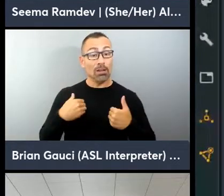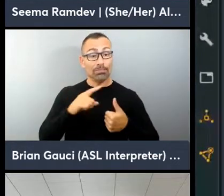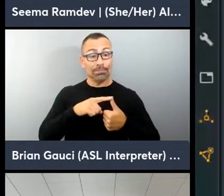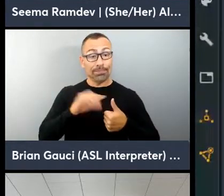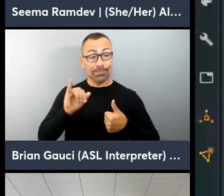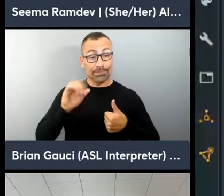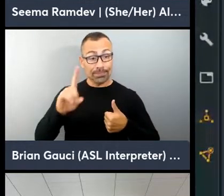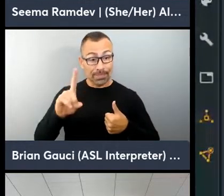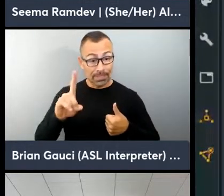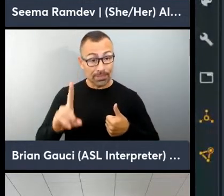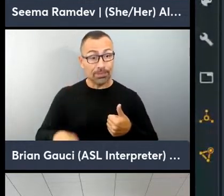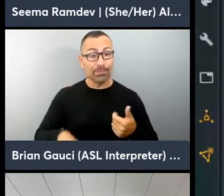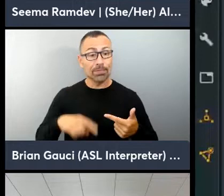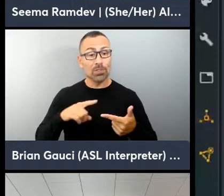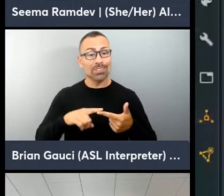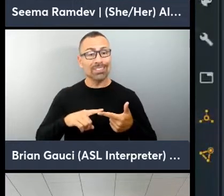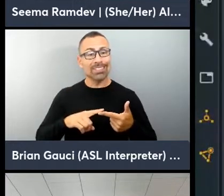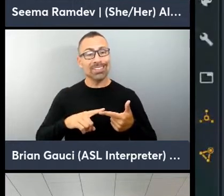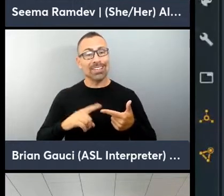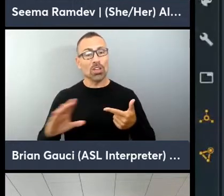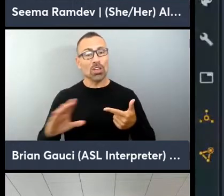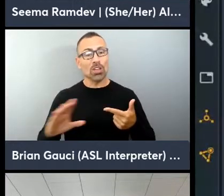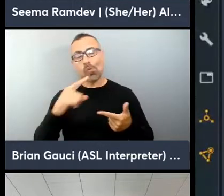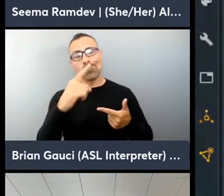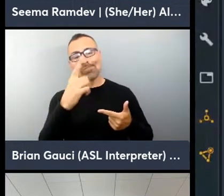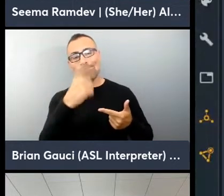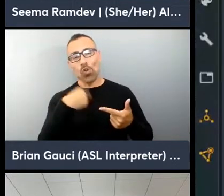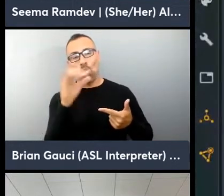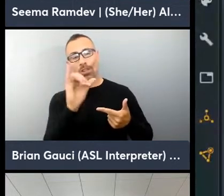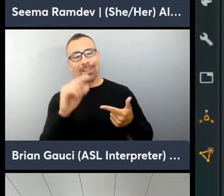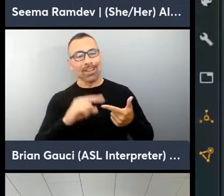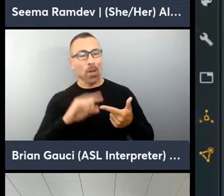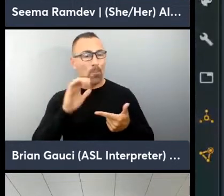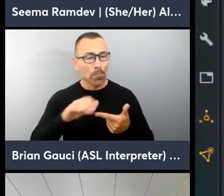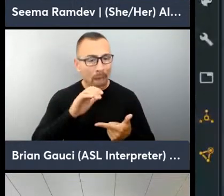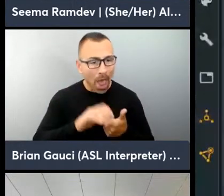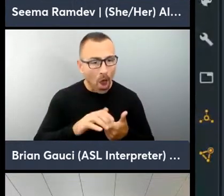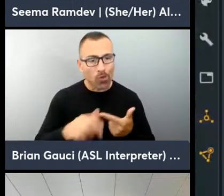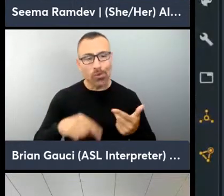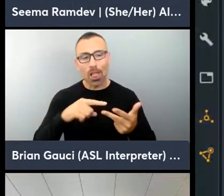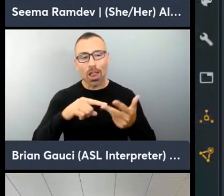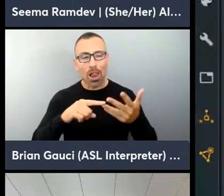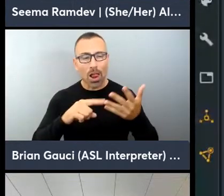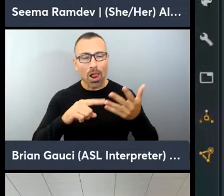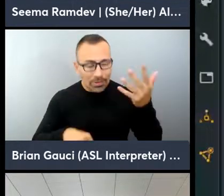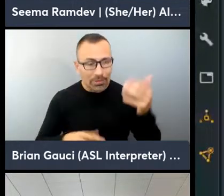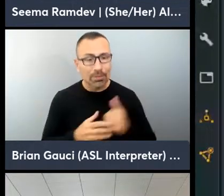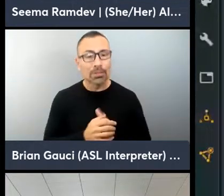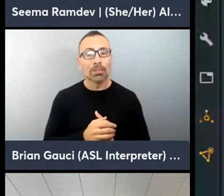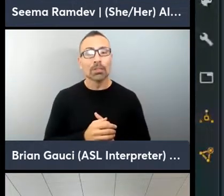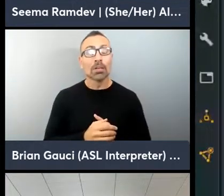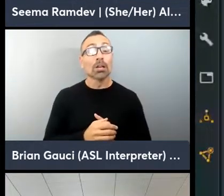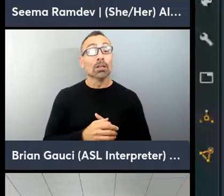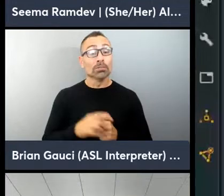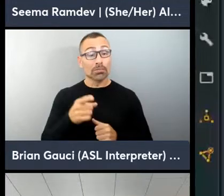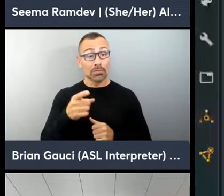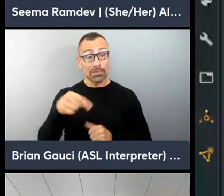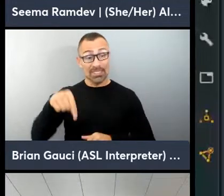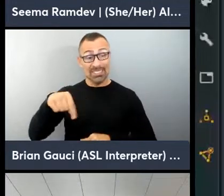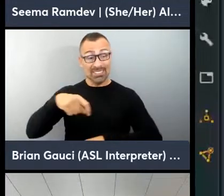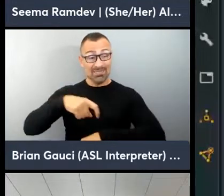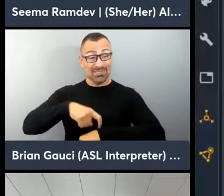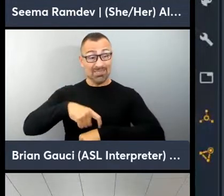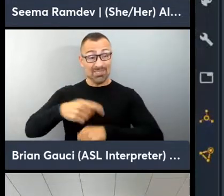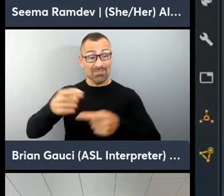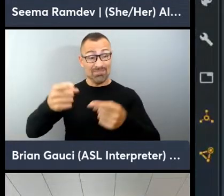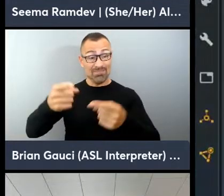got various attributes of that customer. Are they married or not? Event time is an important one. So this is what is